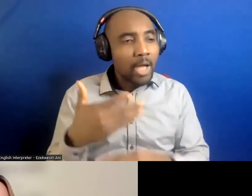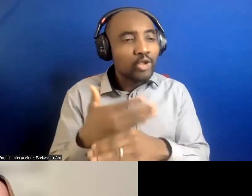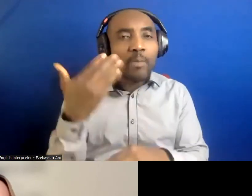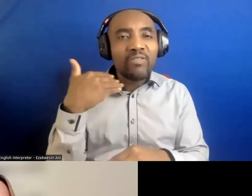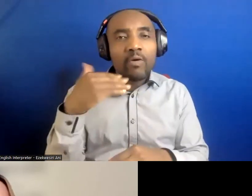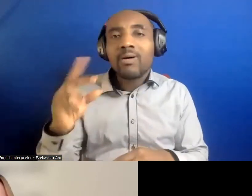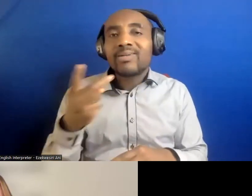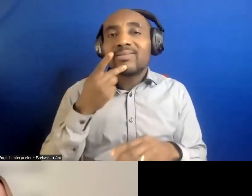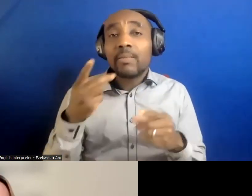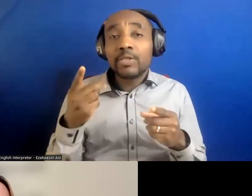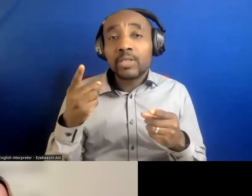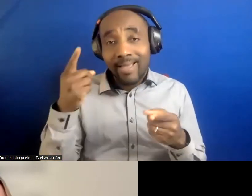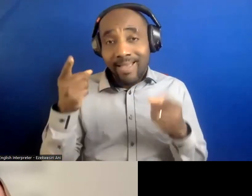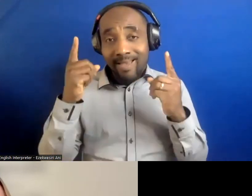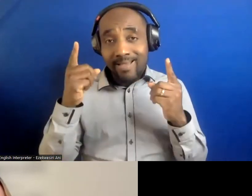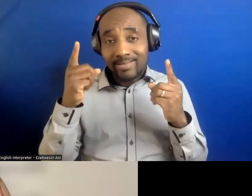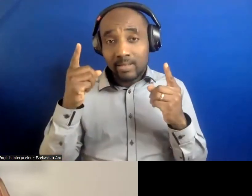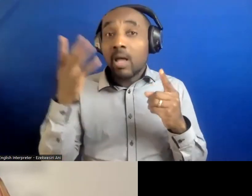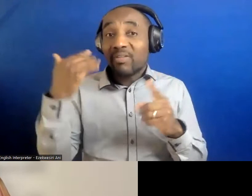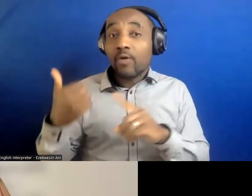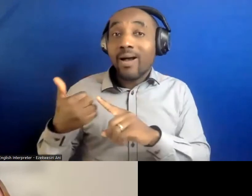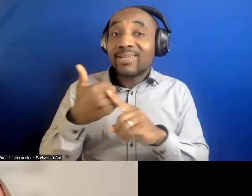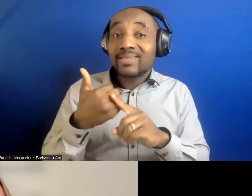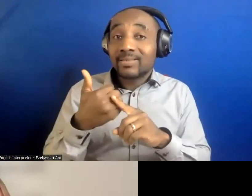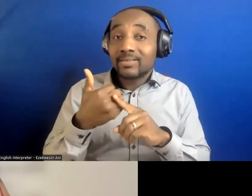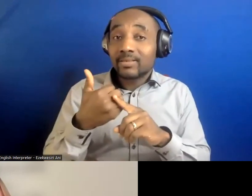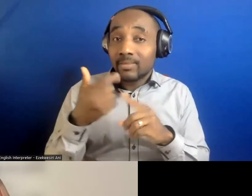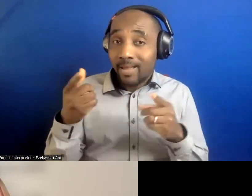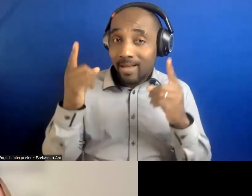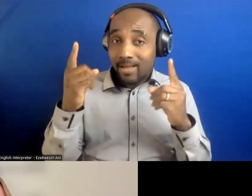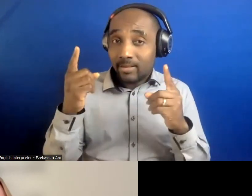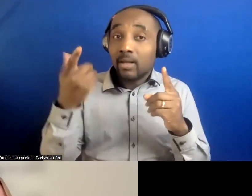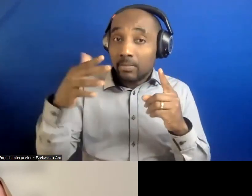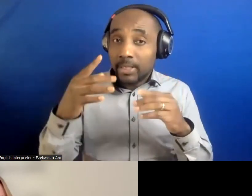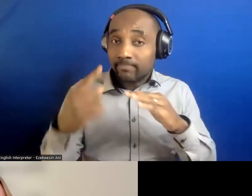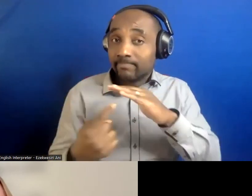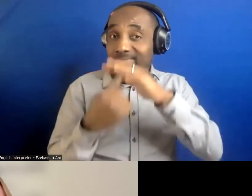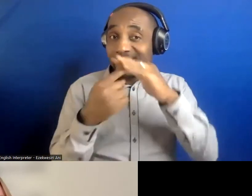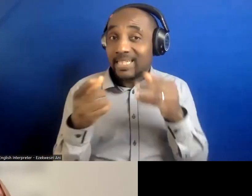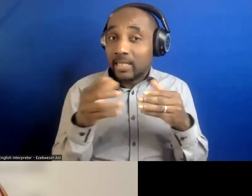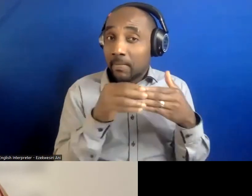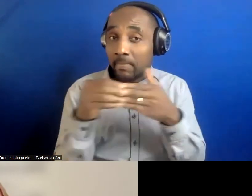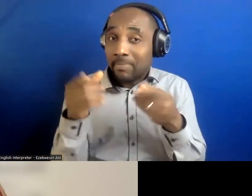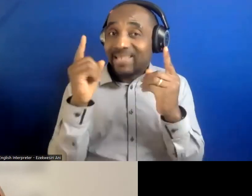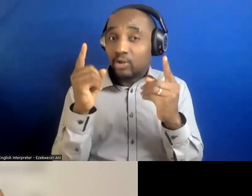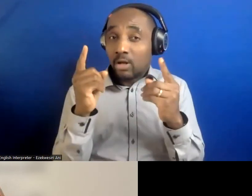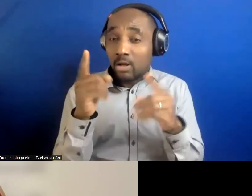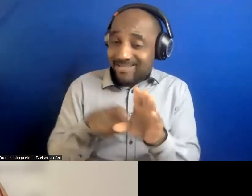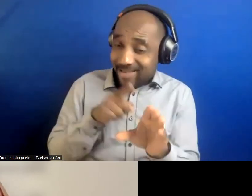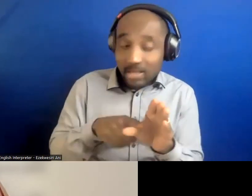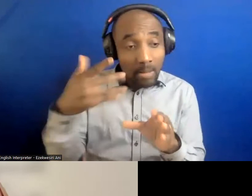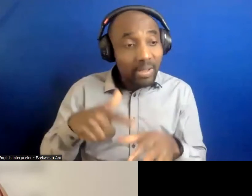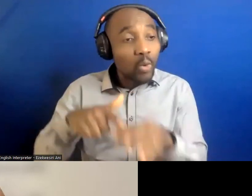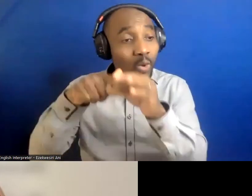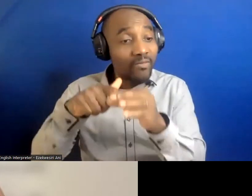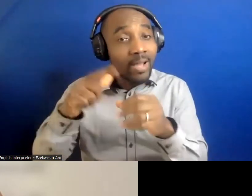head and I worked an assistant head before that, had been a senior manager for many years and qualified as a head teacher, so